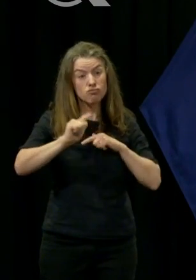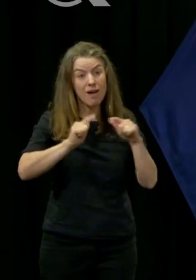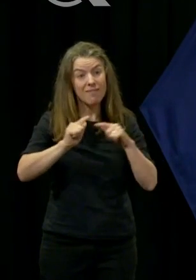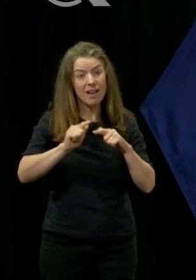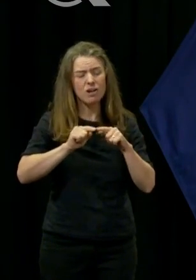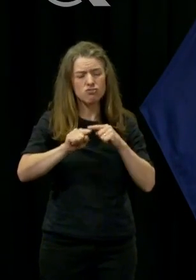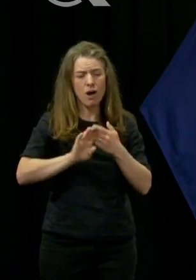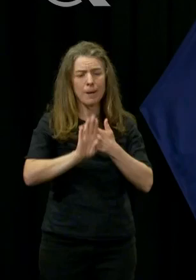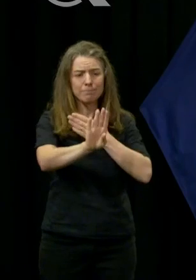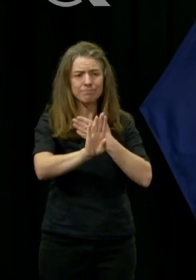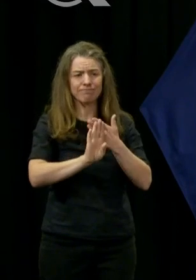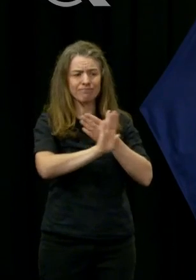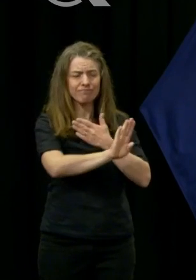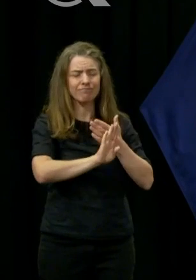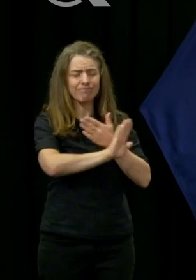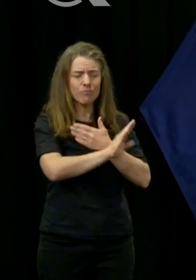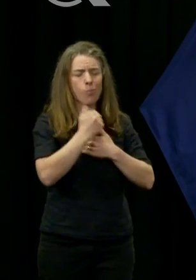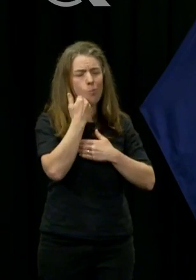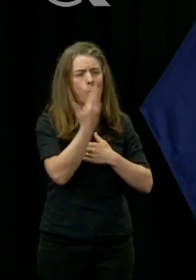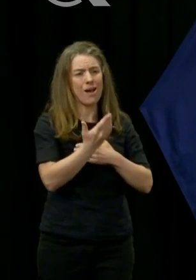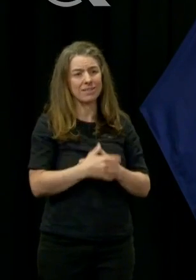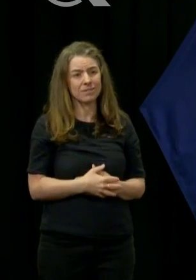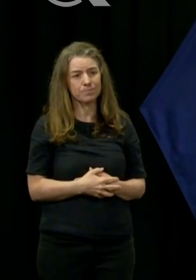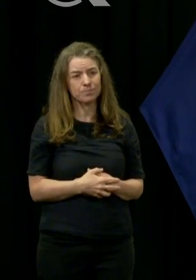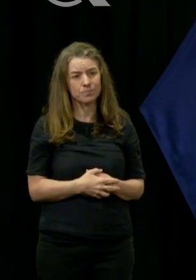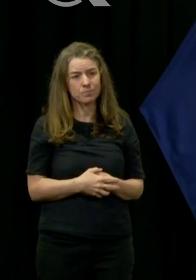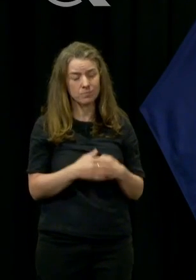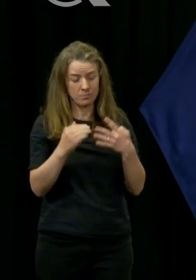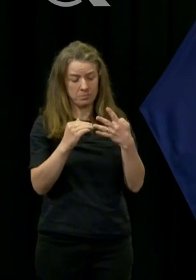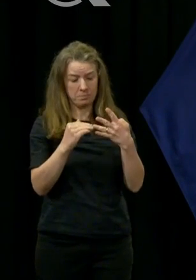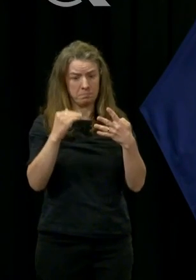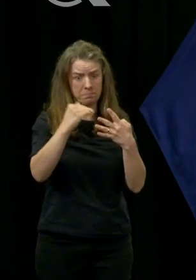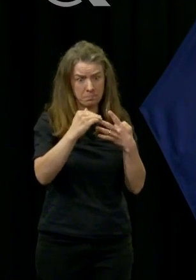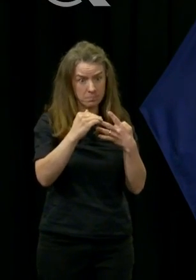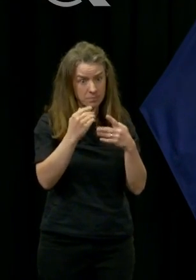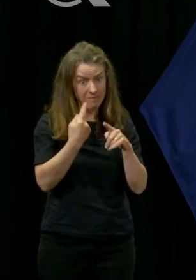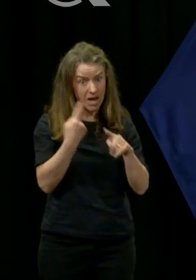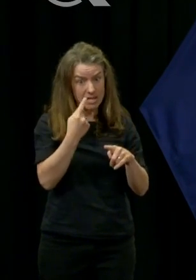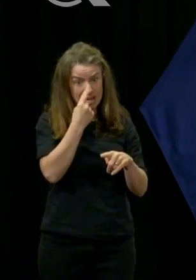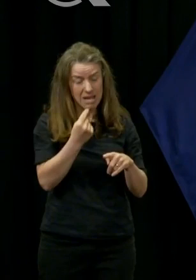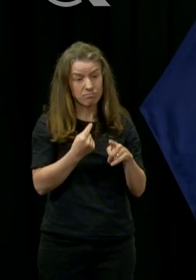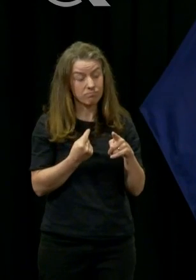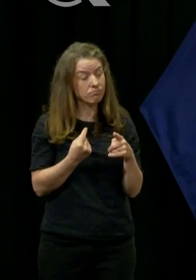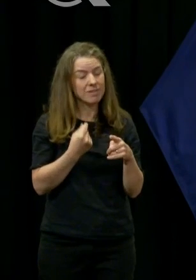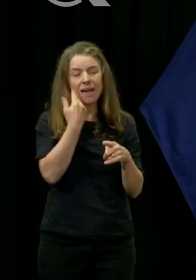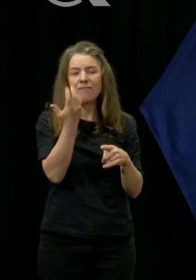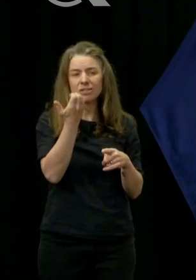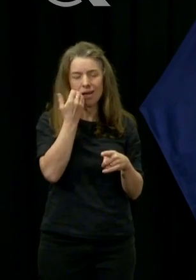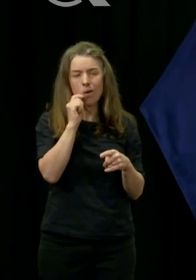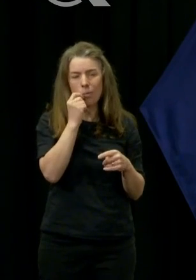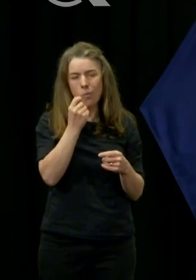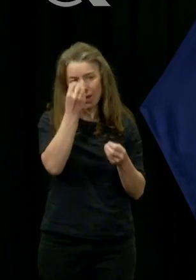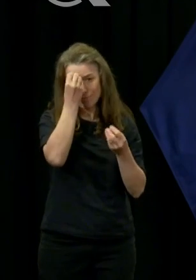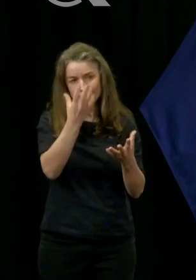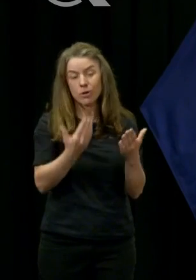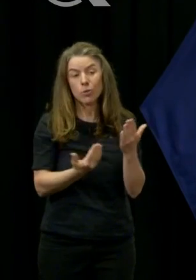keeping your physical distance at all times. How quickly can we move to alert level 3? Daily updates will be provided at the time